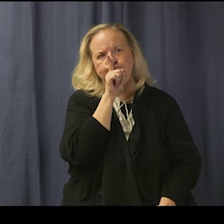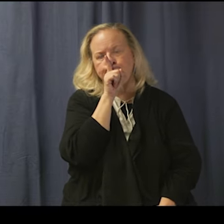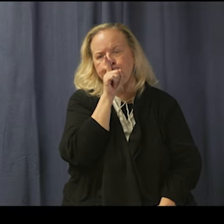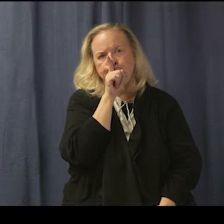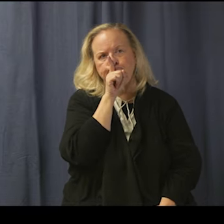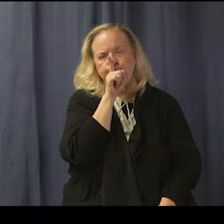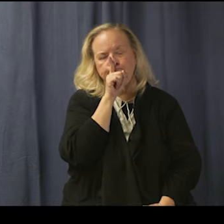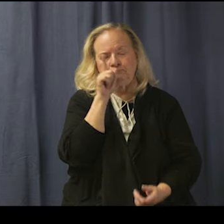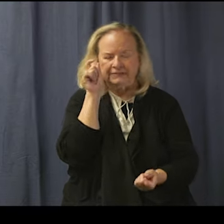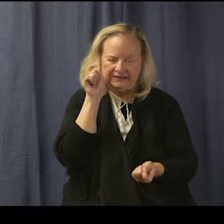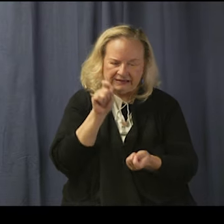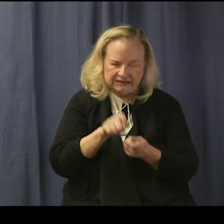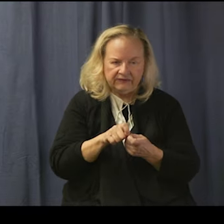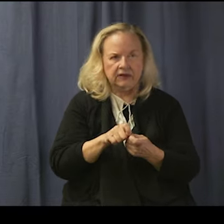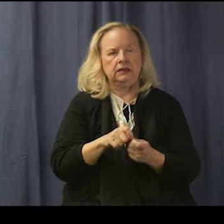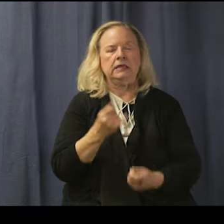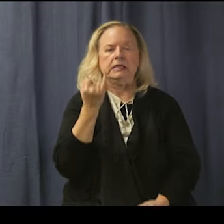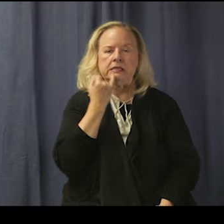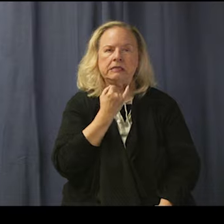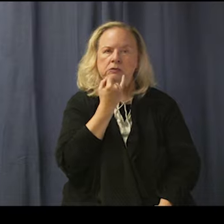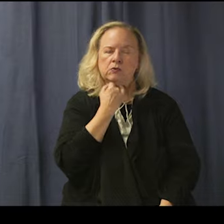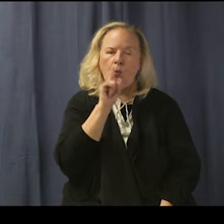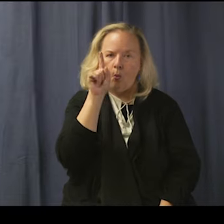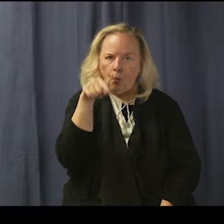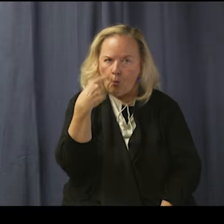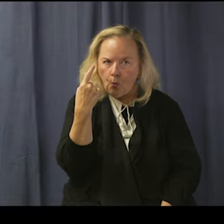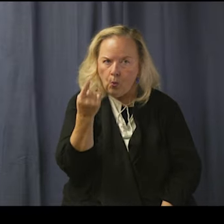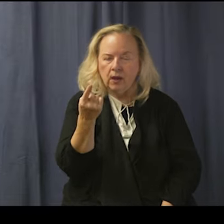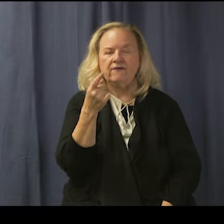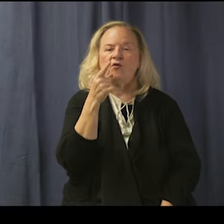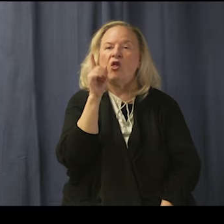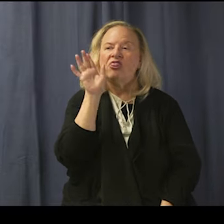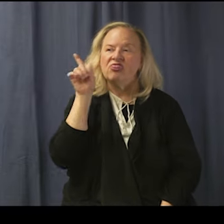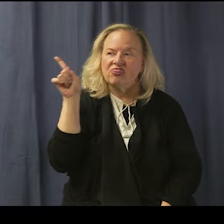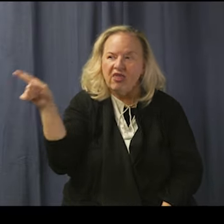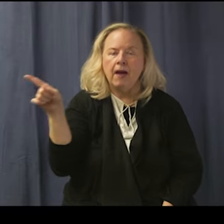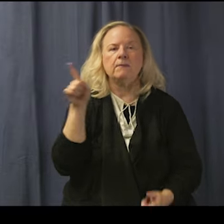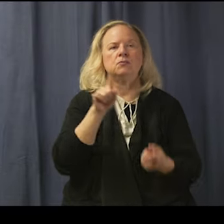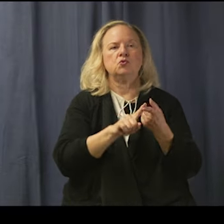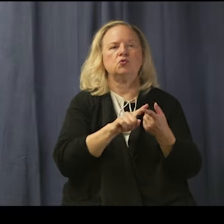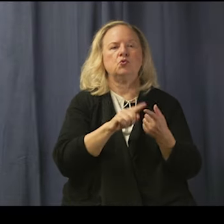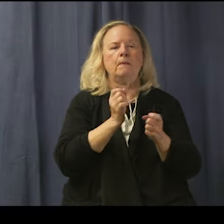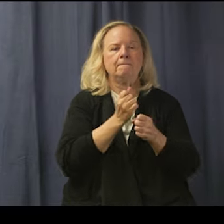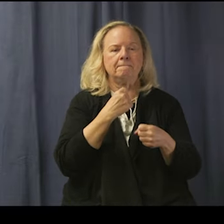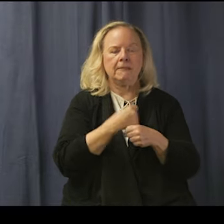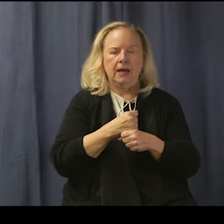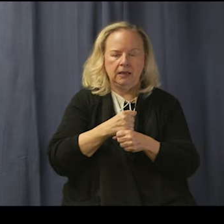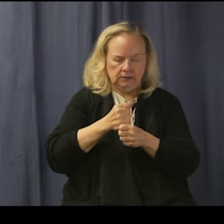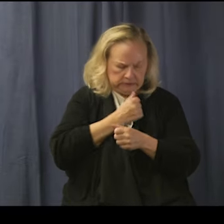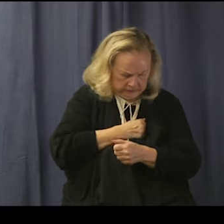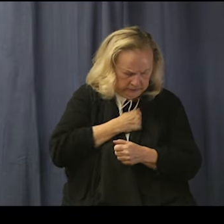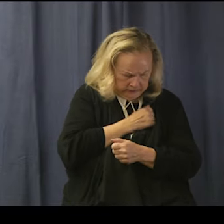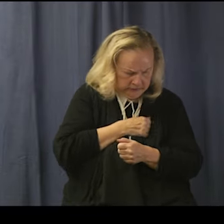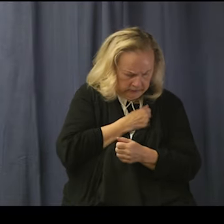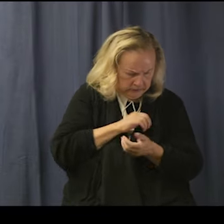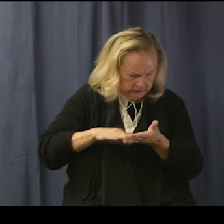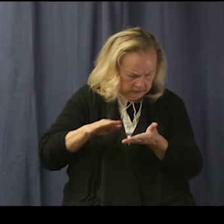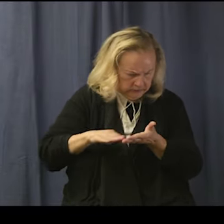is specifically an Israel event for them to make atonement so that on